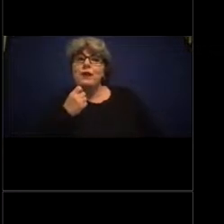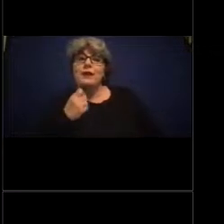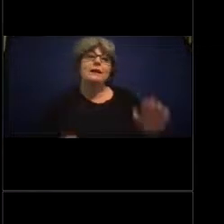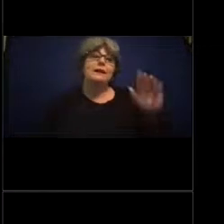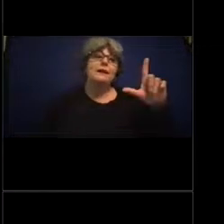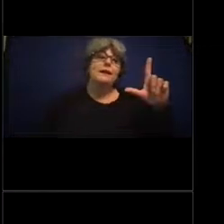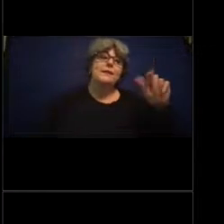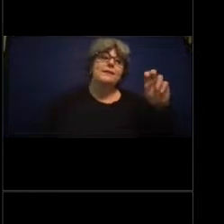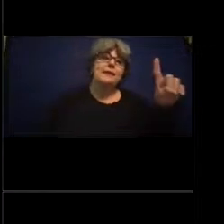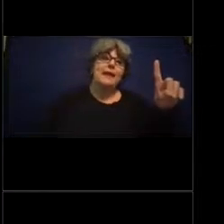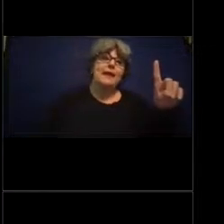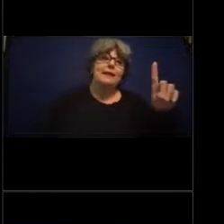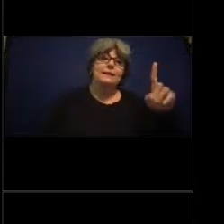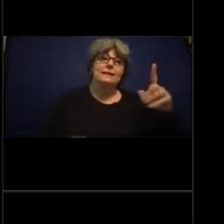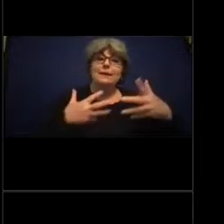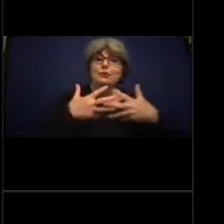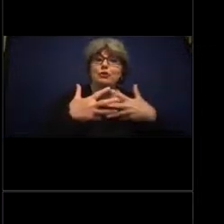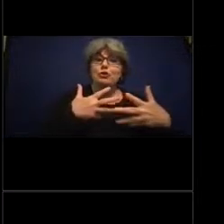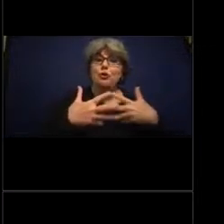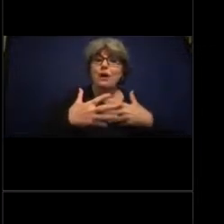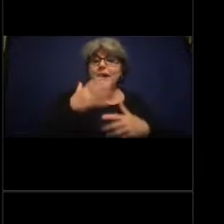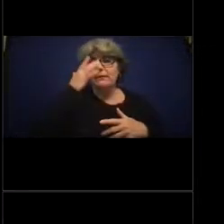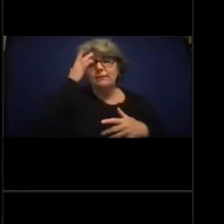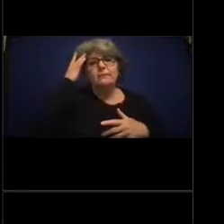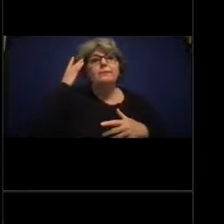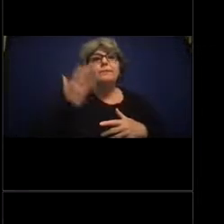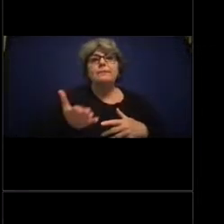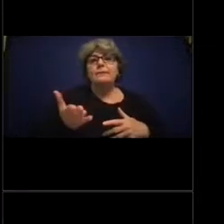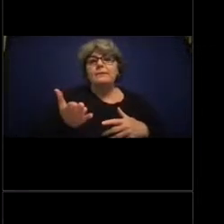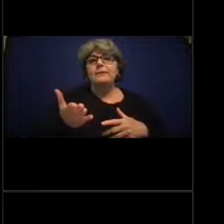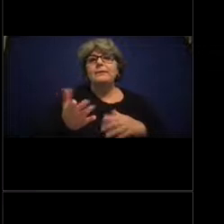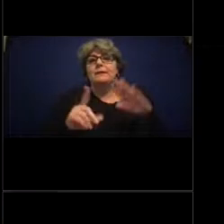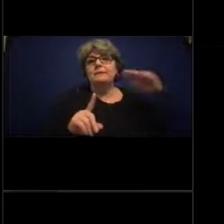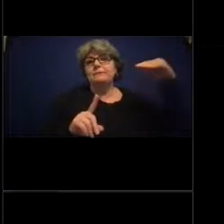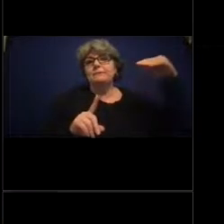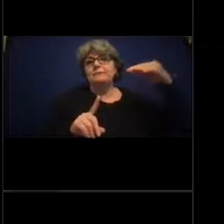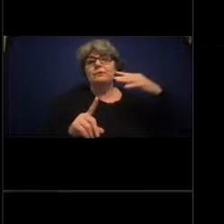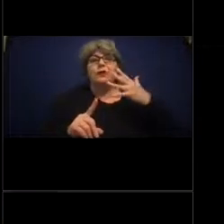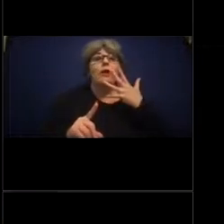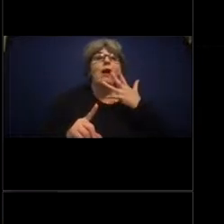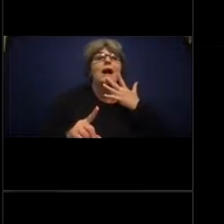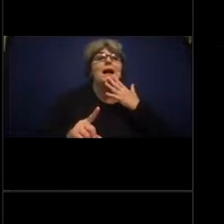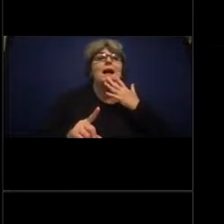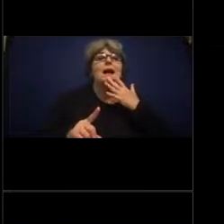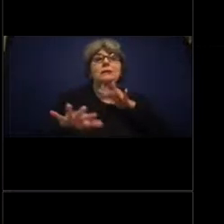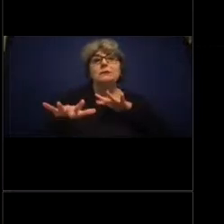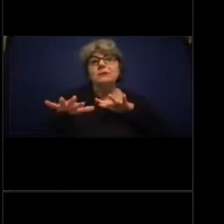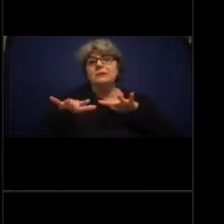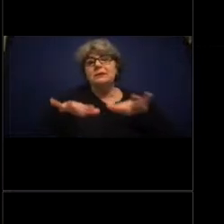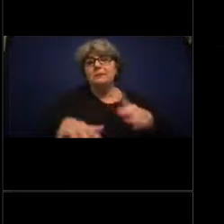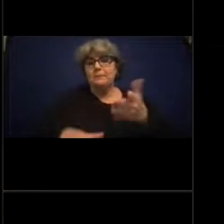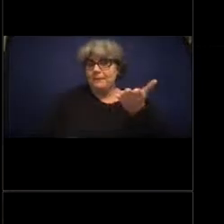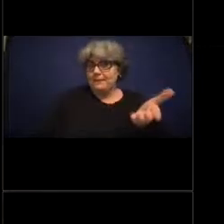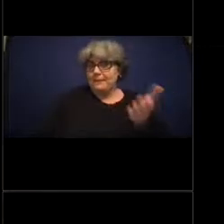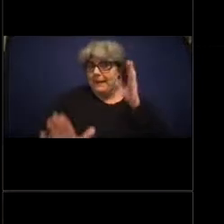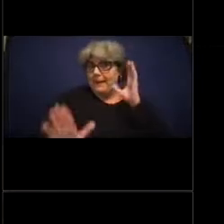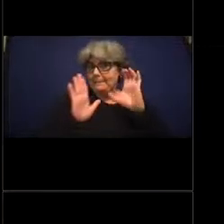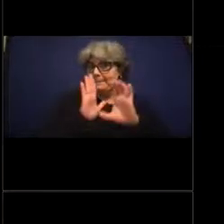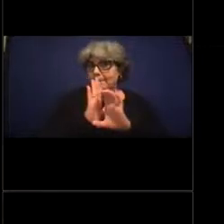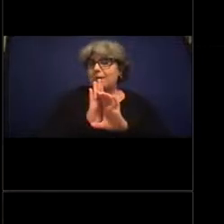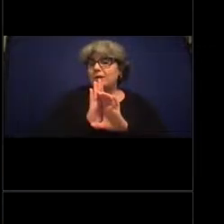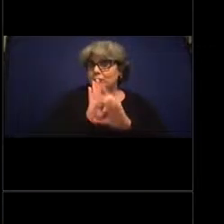land is the gray? In this case, you've seen a lot of satellite images that show colors moving over the land, but this satellite image is actually